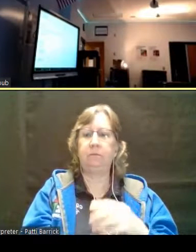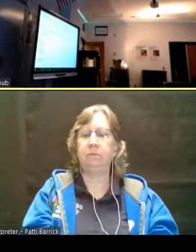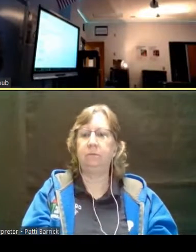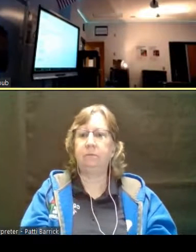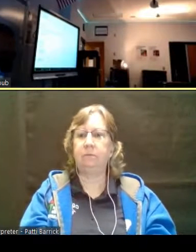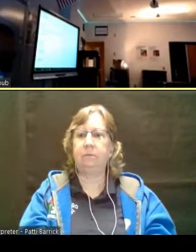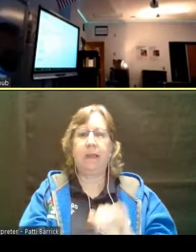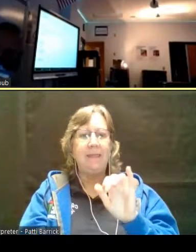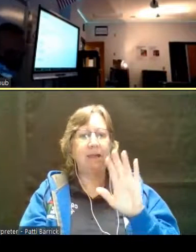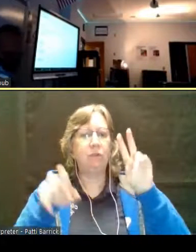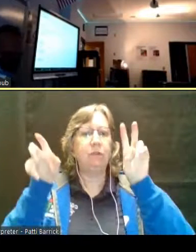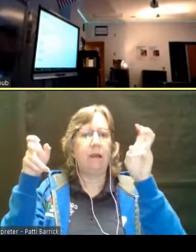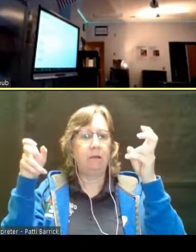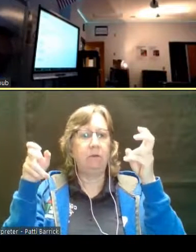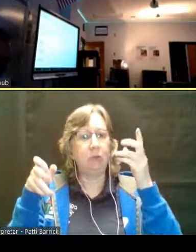as the title.